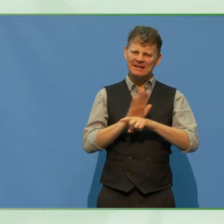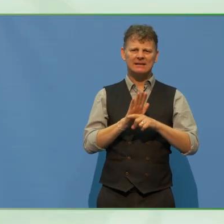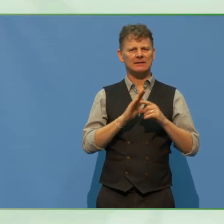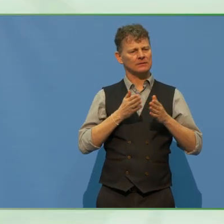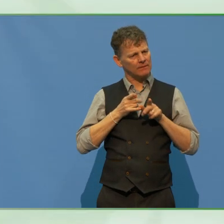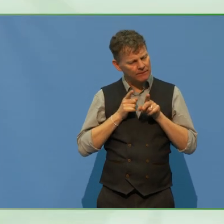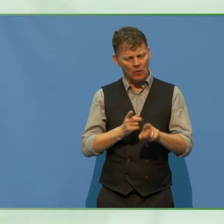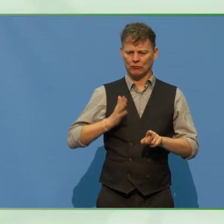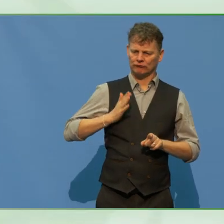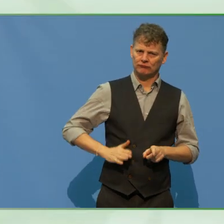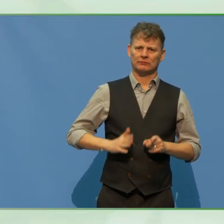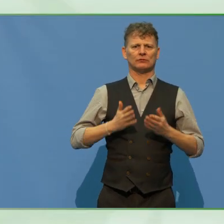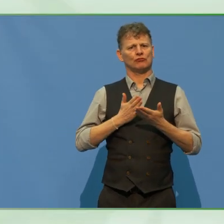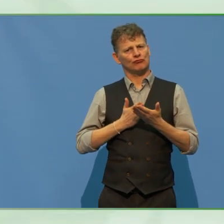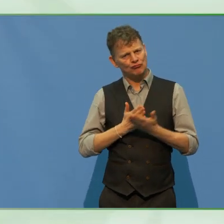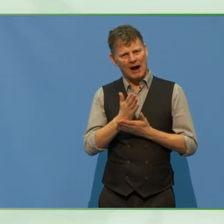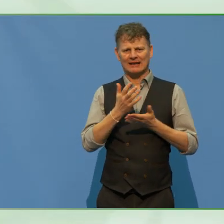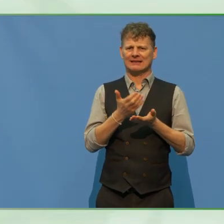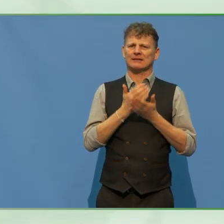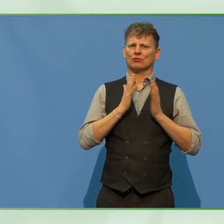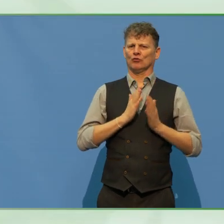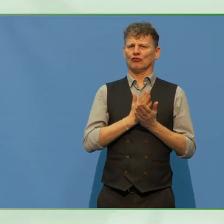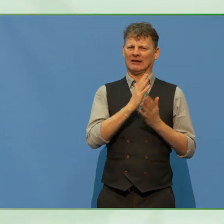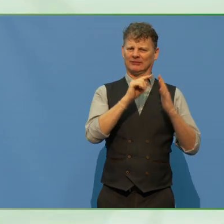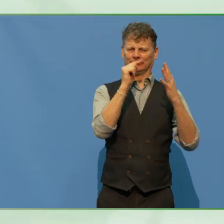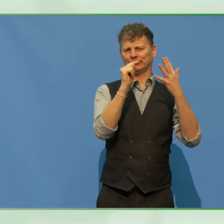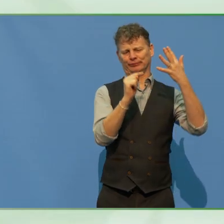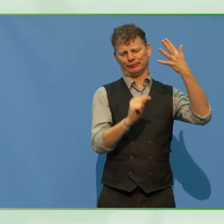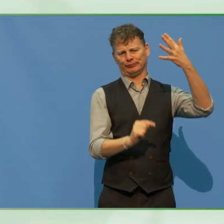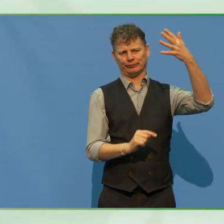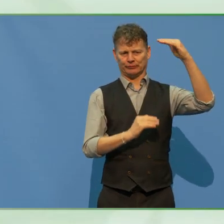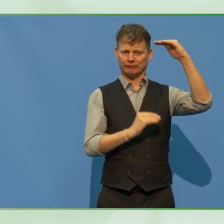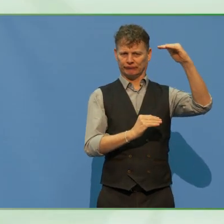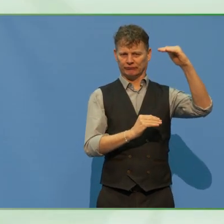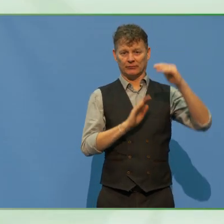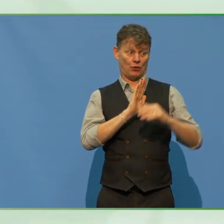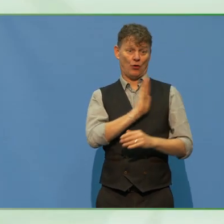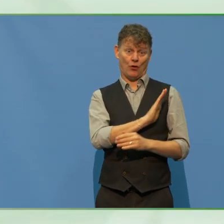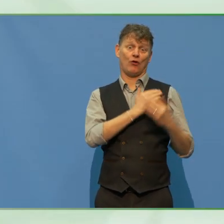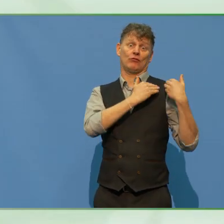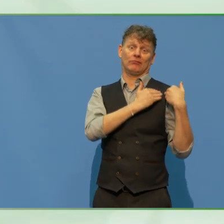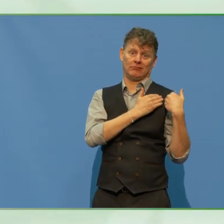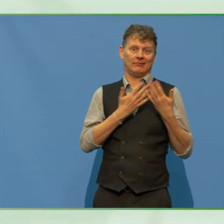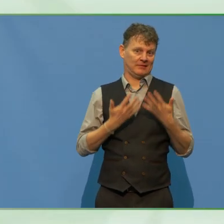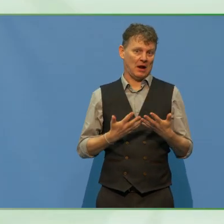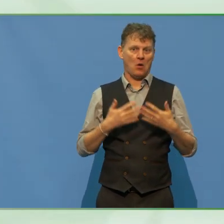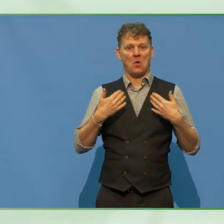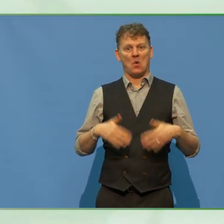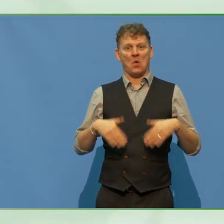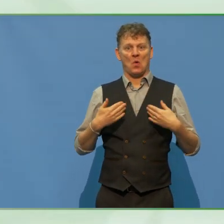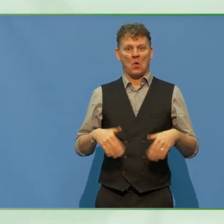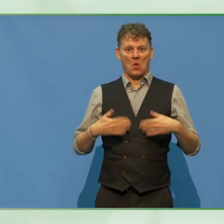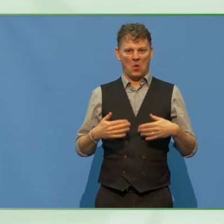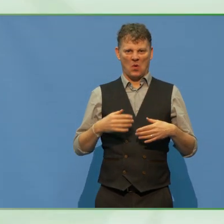human rights, among even more aspects that will include a broader remit in time. But I think while that's a very